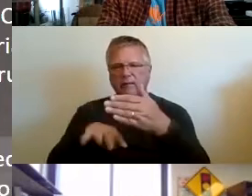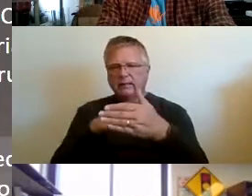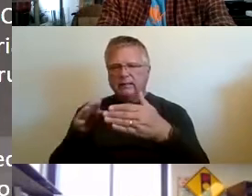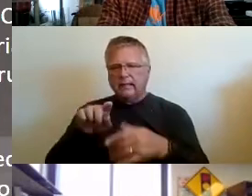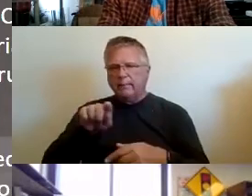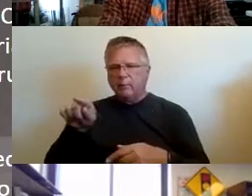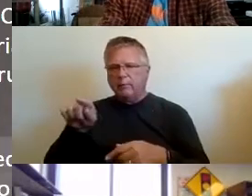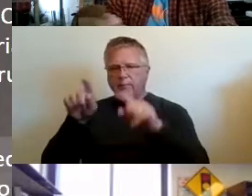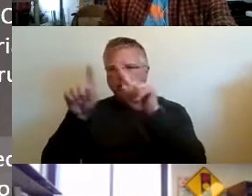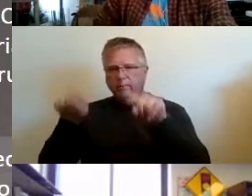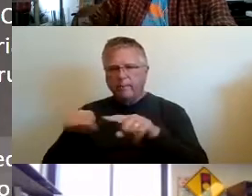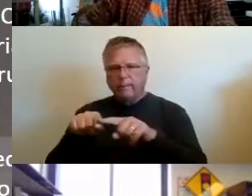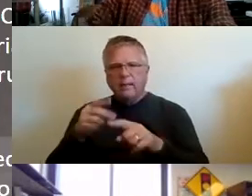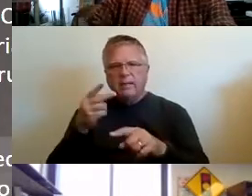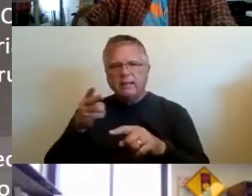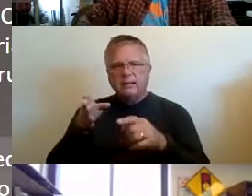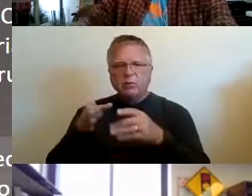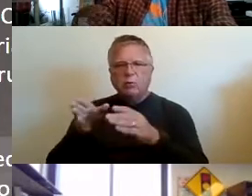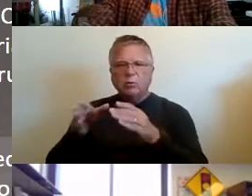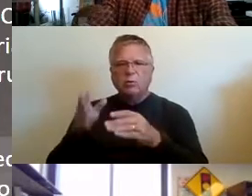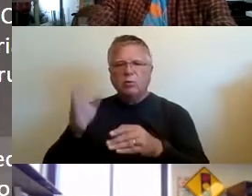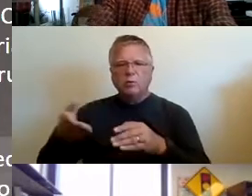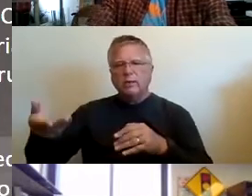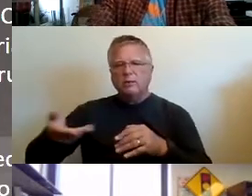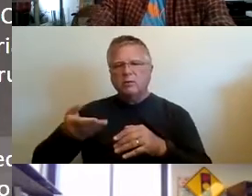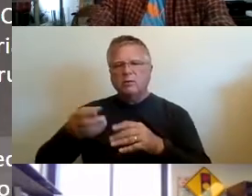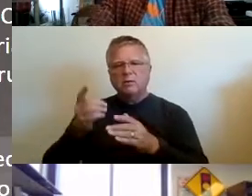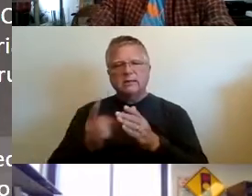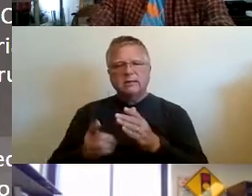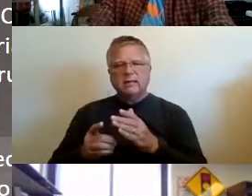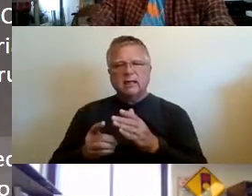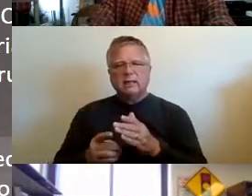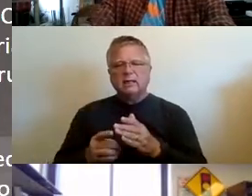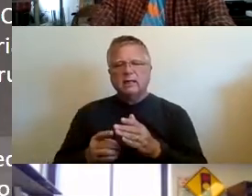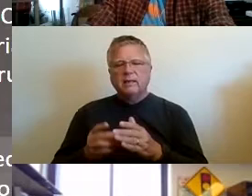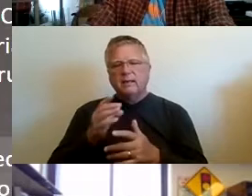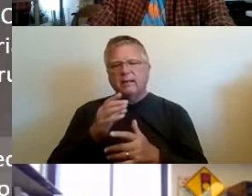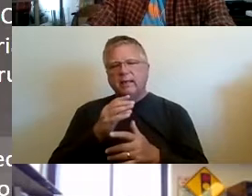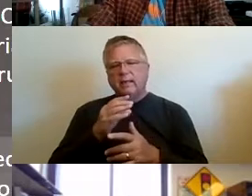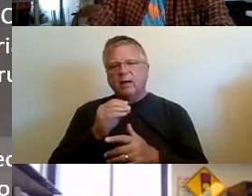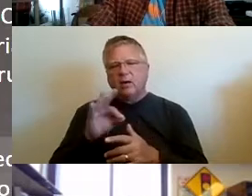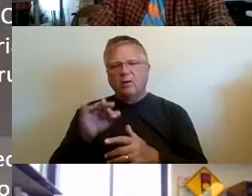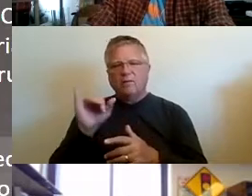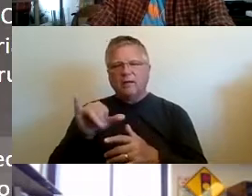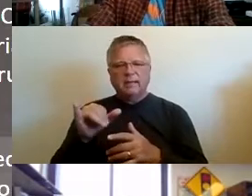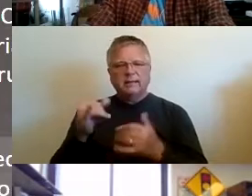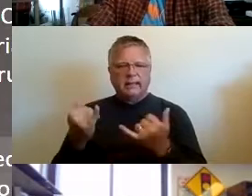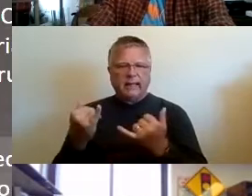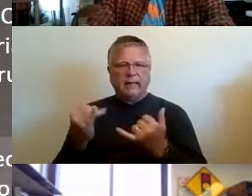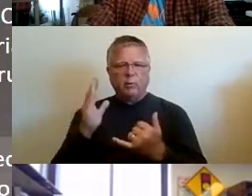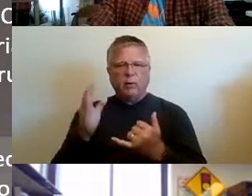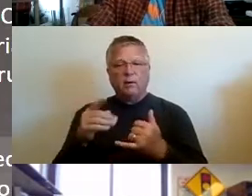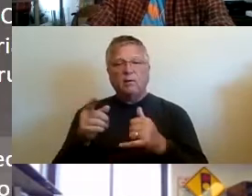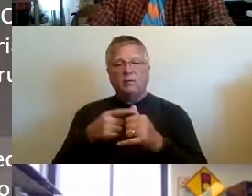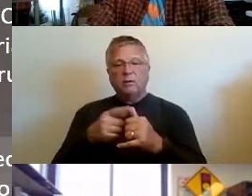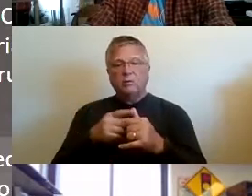the corridors that we are going to introduce the design. We're going to introduce the design of the facilities today. The first one,